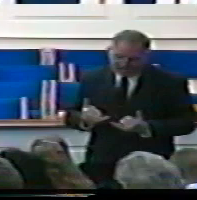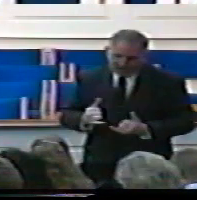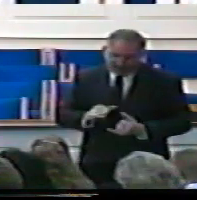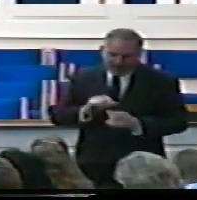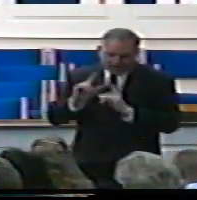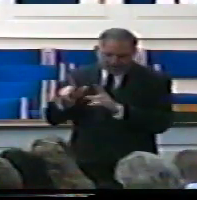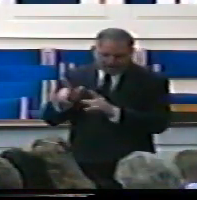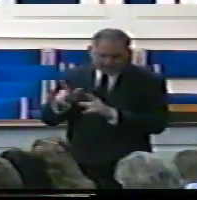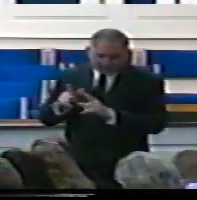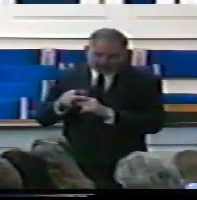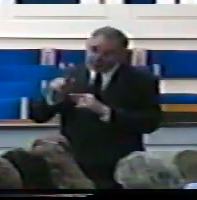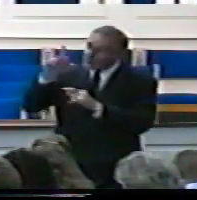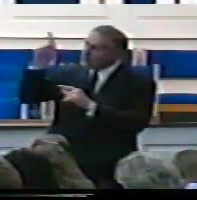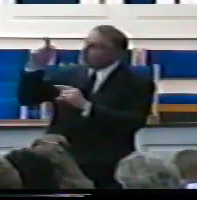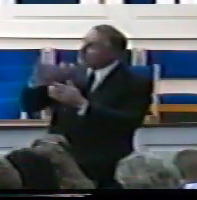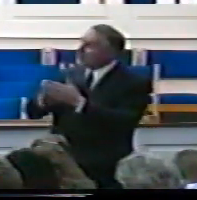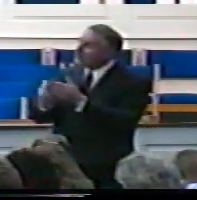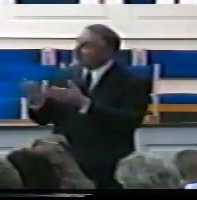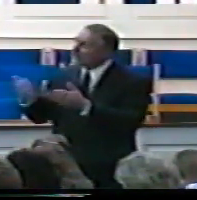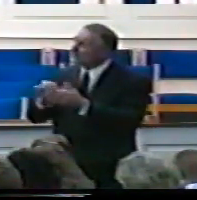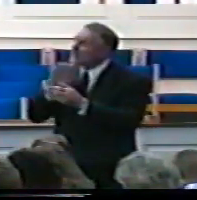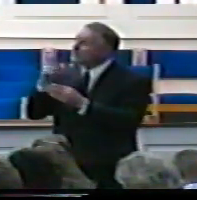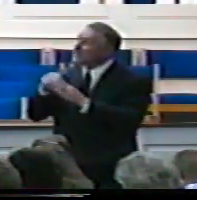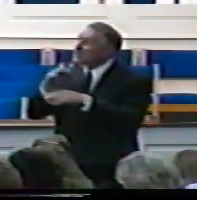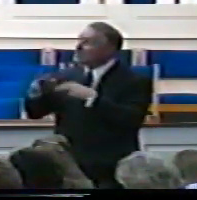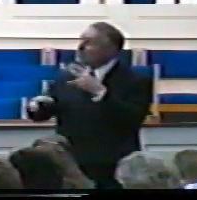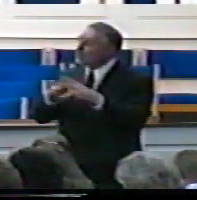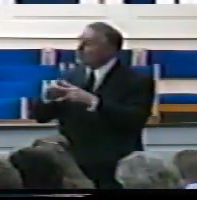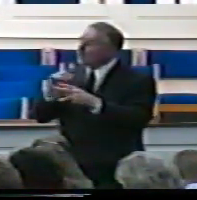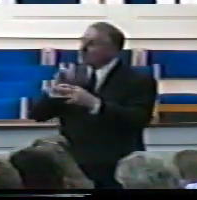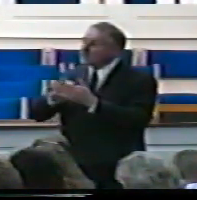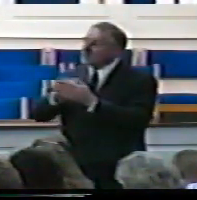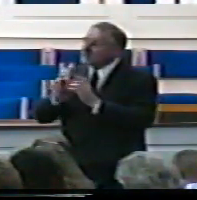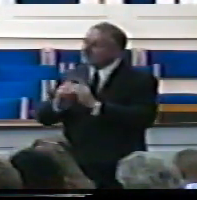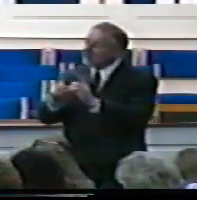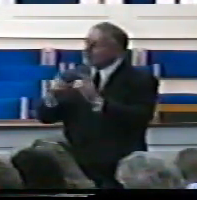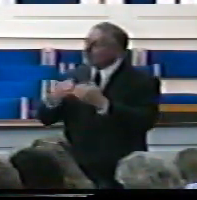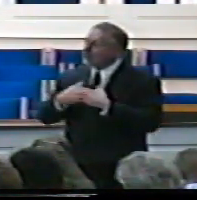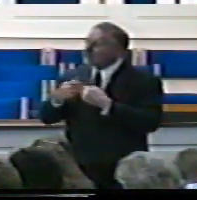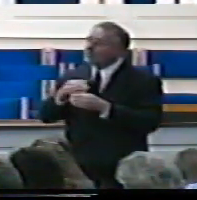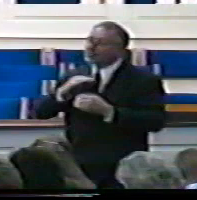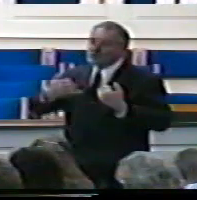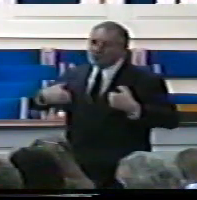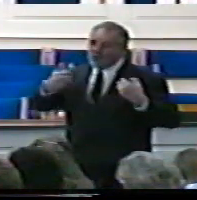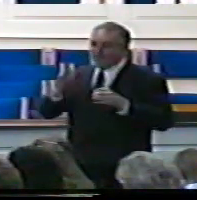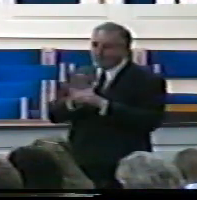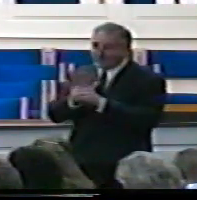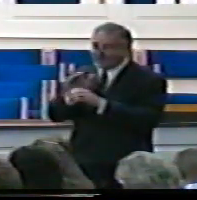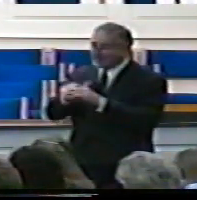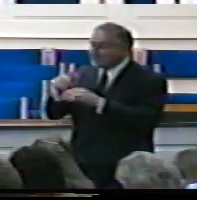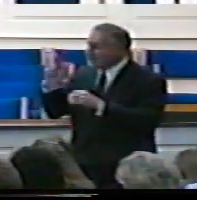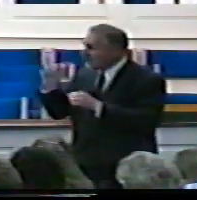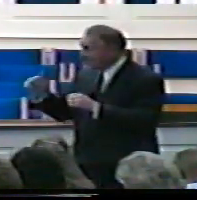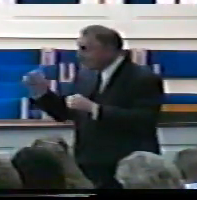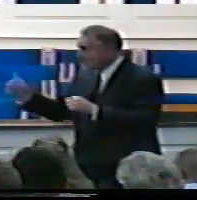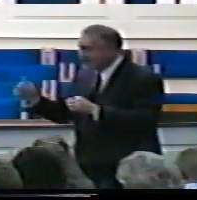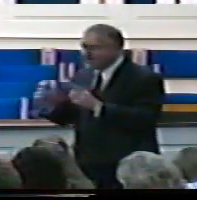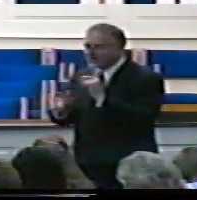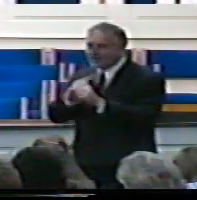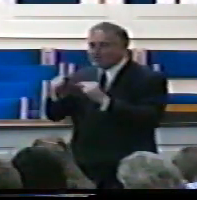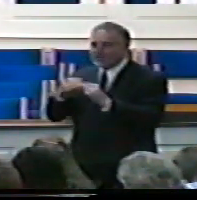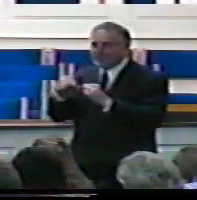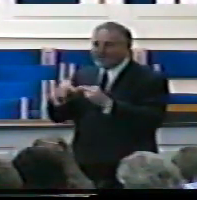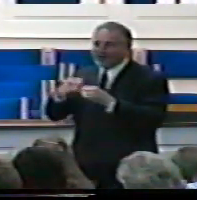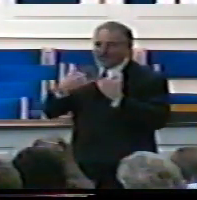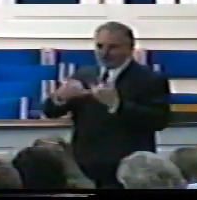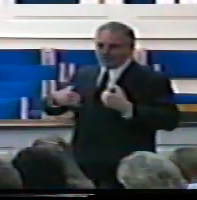to thee that these things I speak in the world, that they might have their joy fulfilled in themselves. He's talking to us about the joy